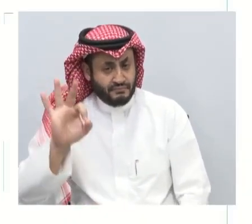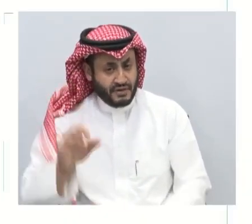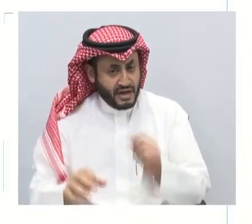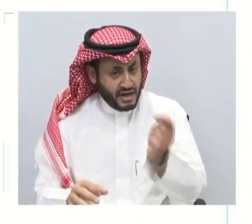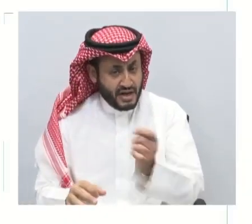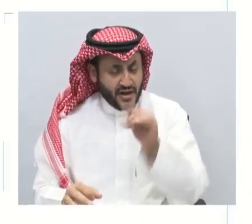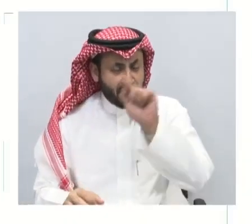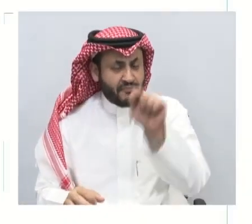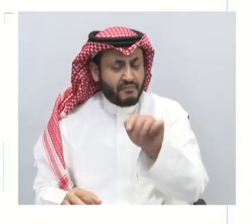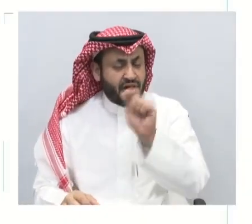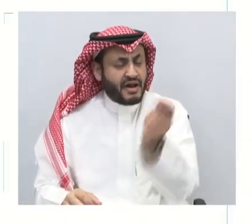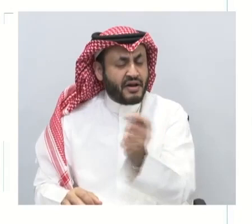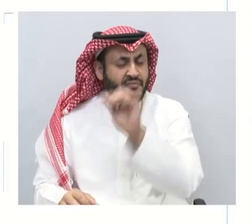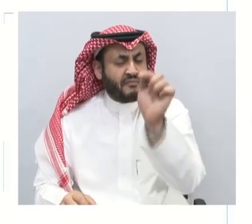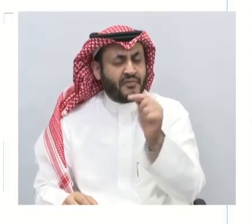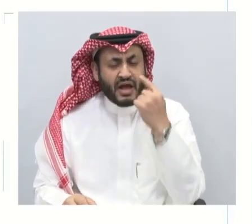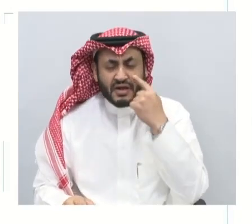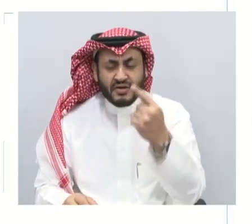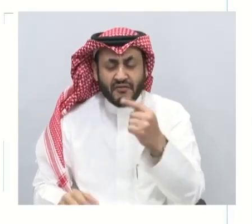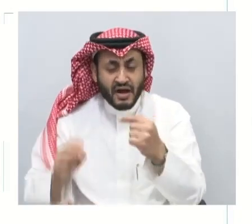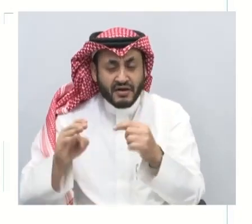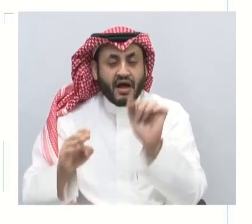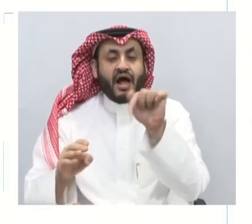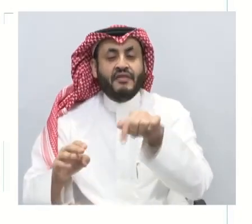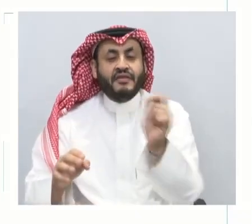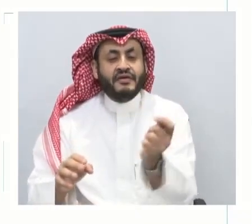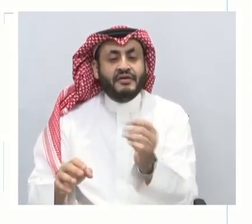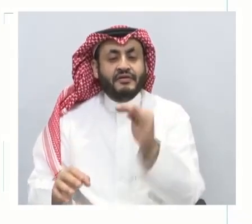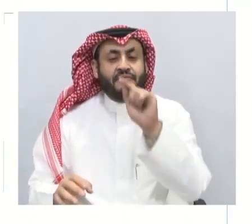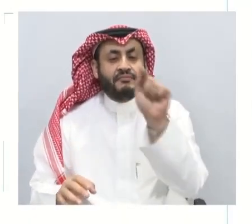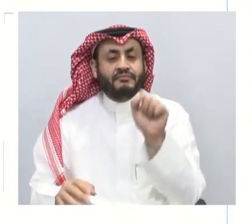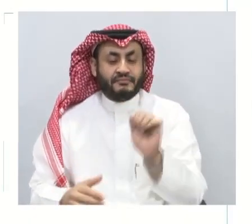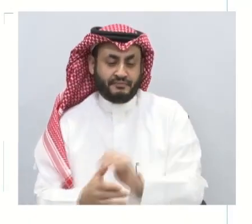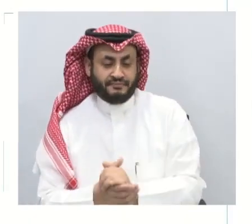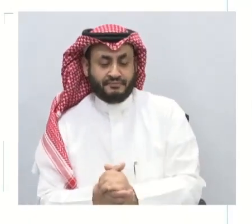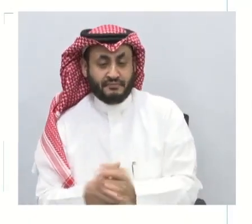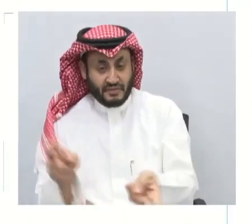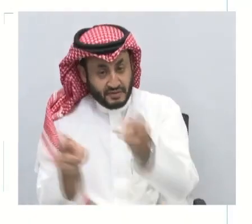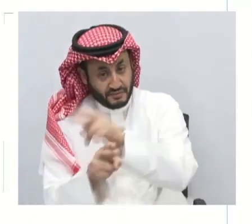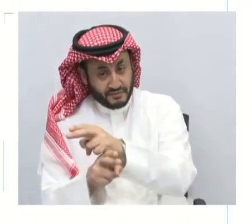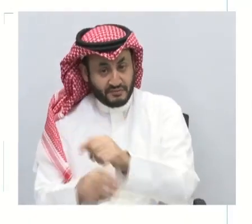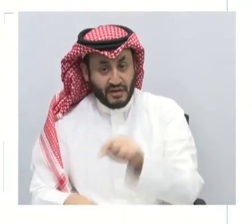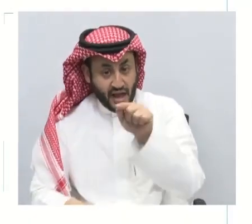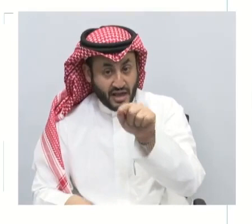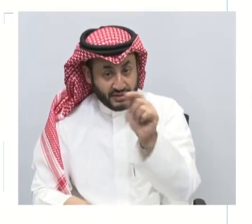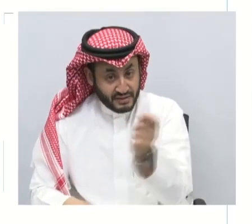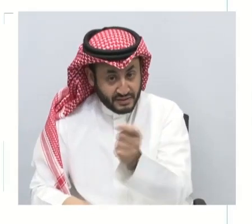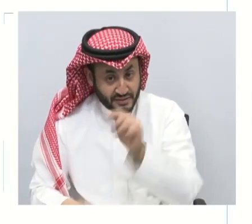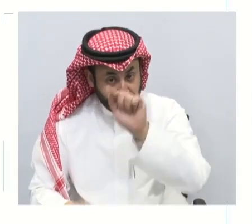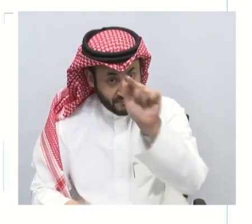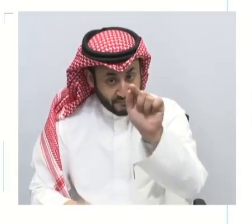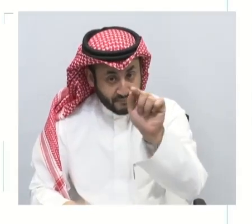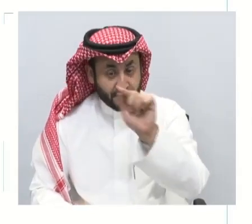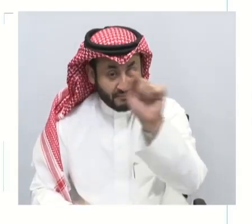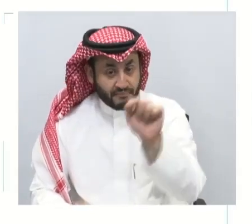write a question for each answer. Use the future tense with will. Okay, look here. What are you going to see here?